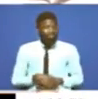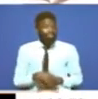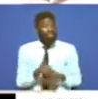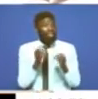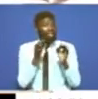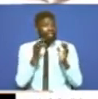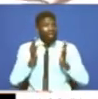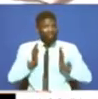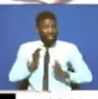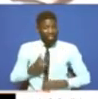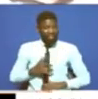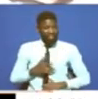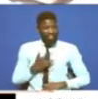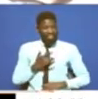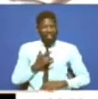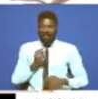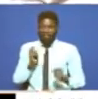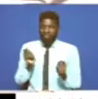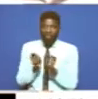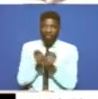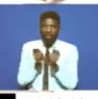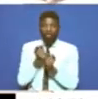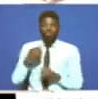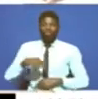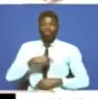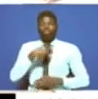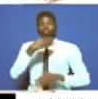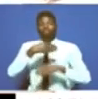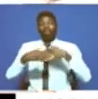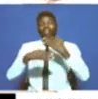painful that we are building classrooms at